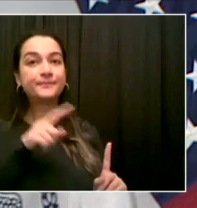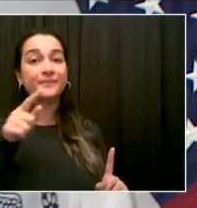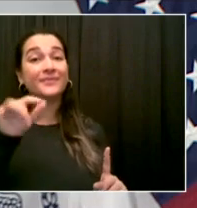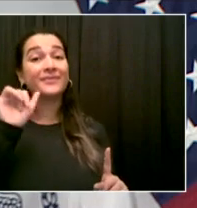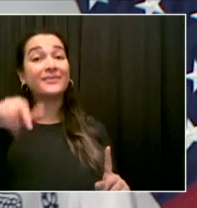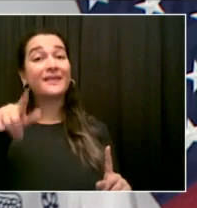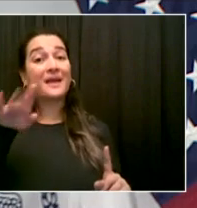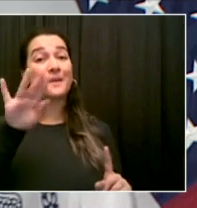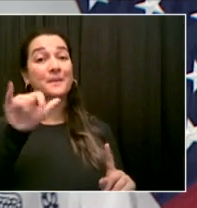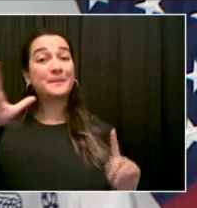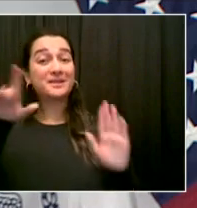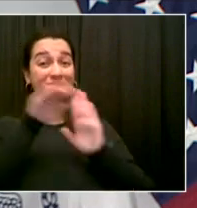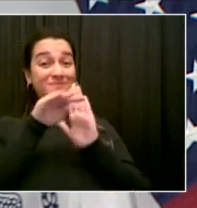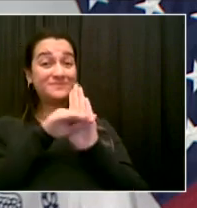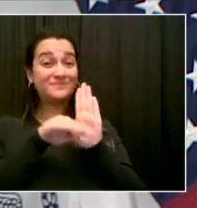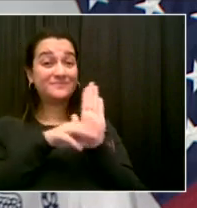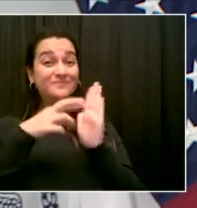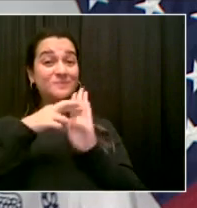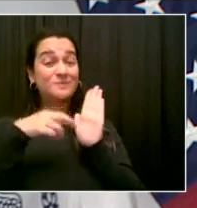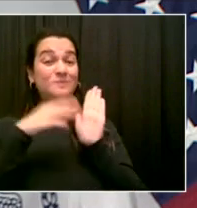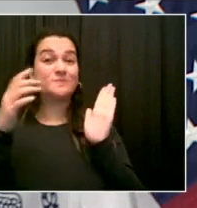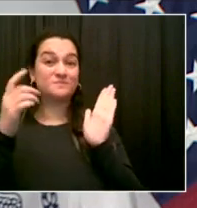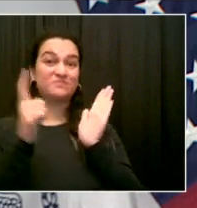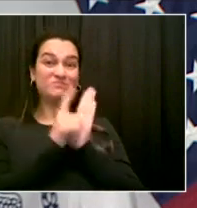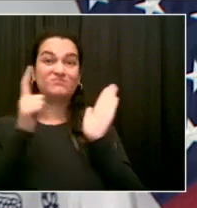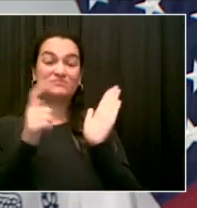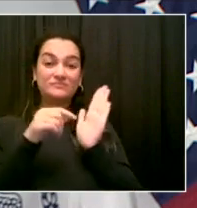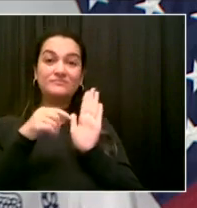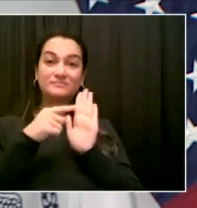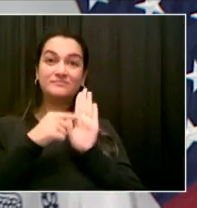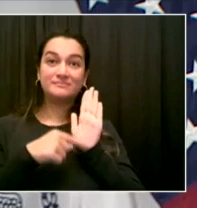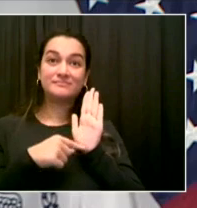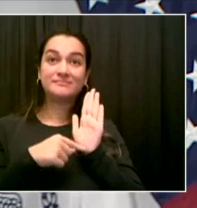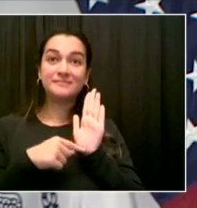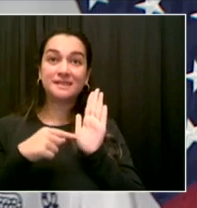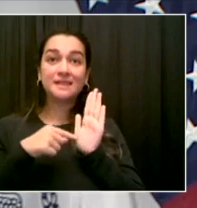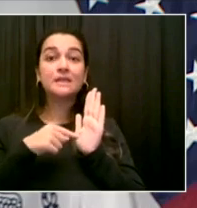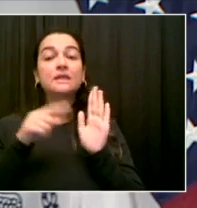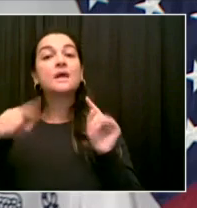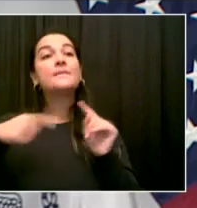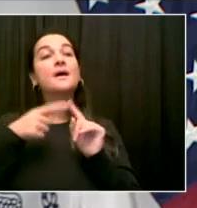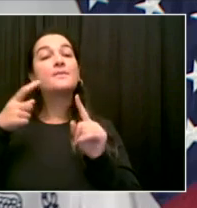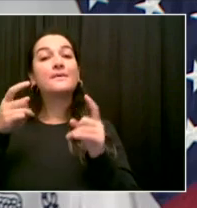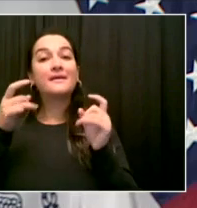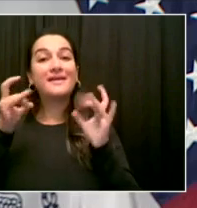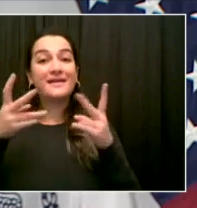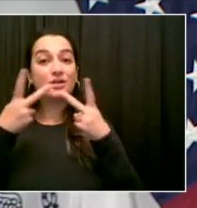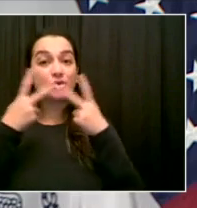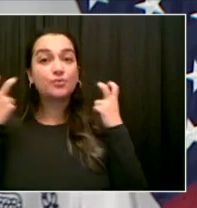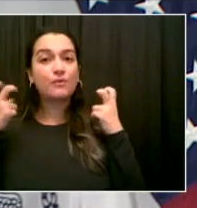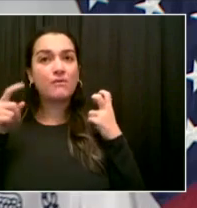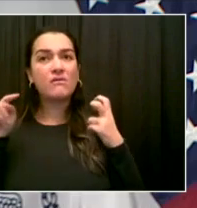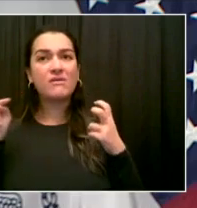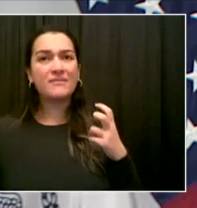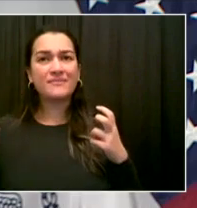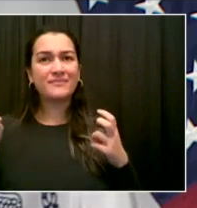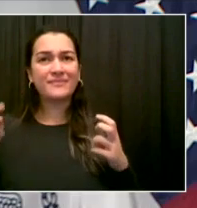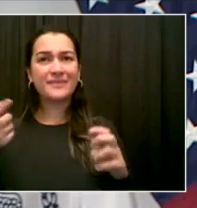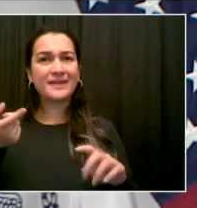hate crimes? Yeah, Julia, look, I think this is an area that we definitely should look at again because hate crimes are such a profound